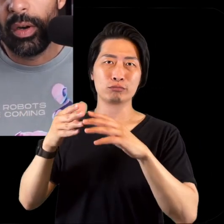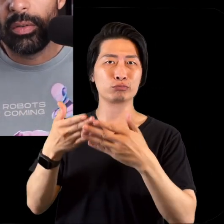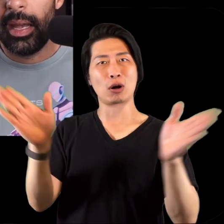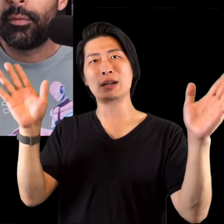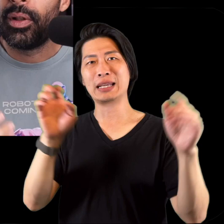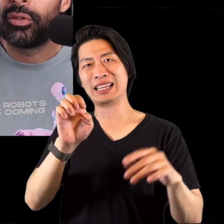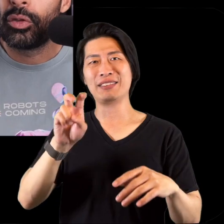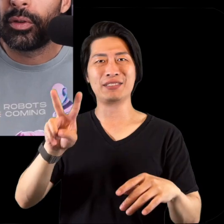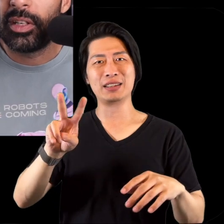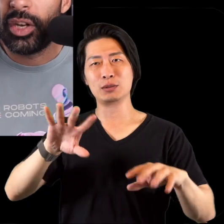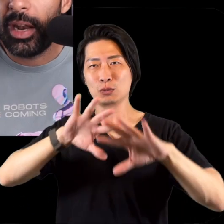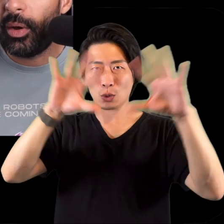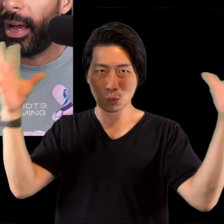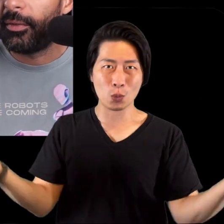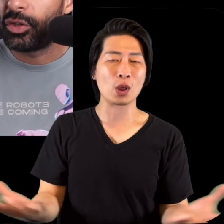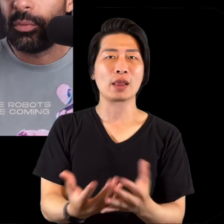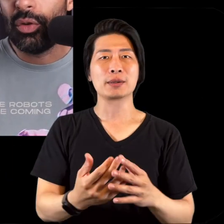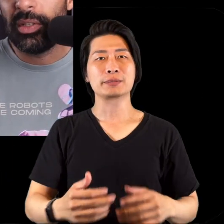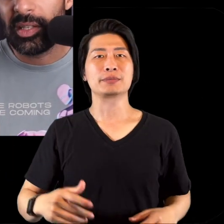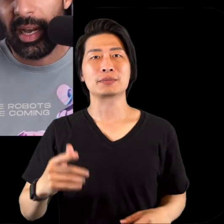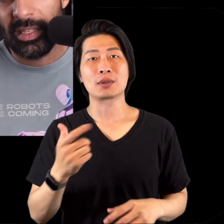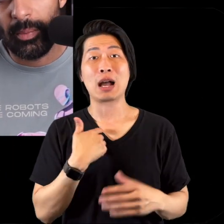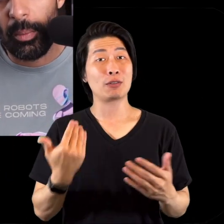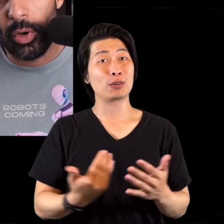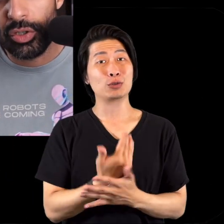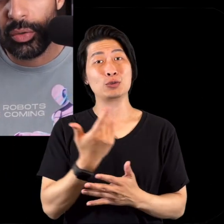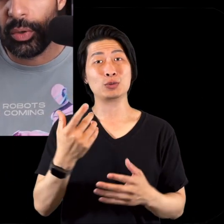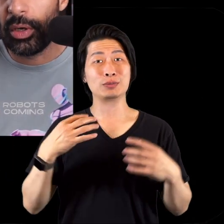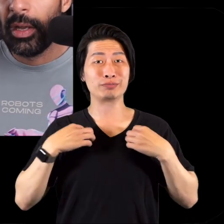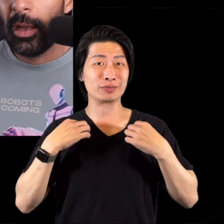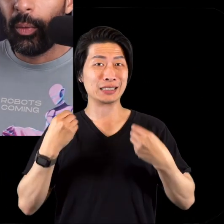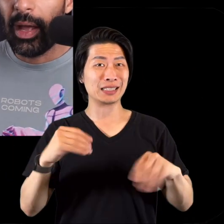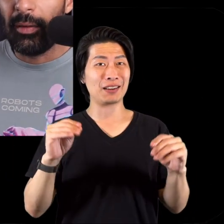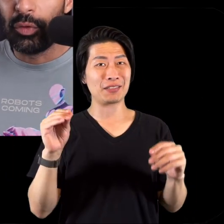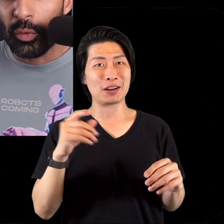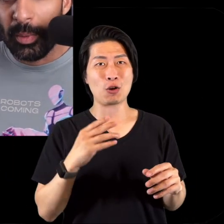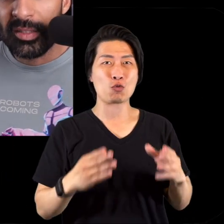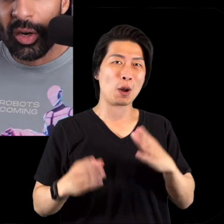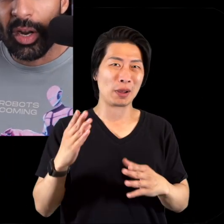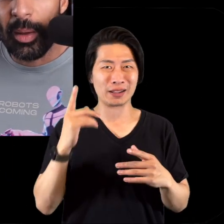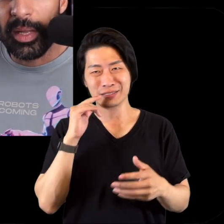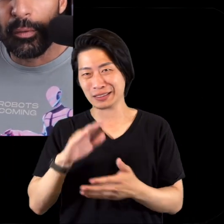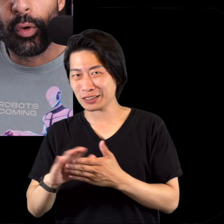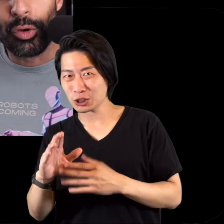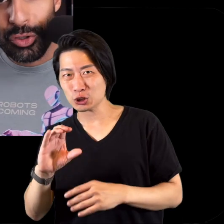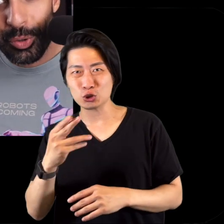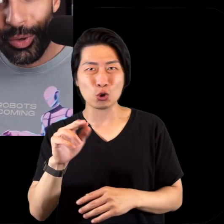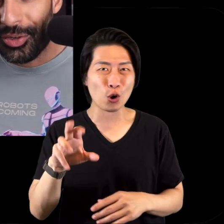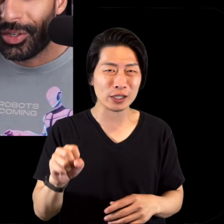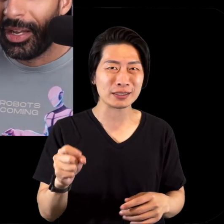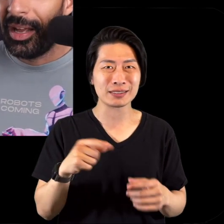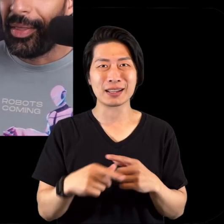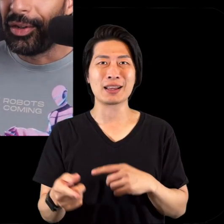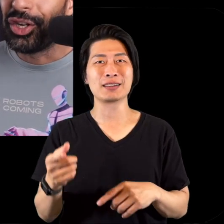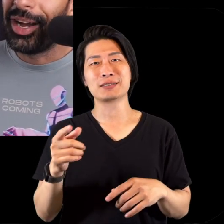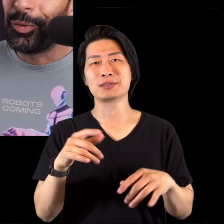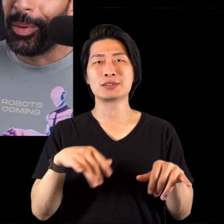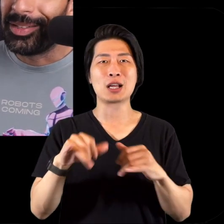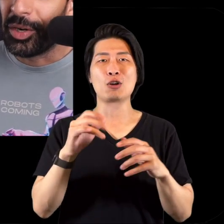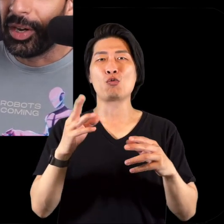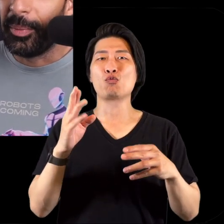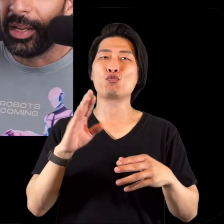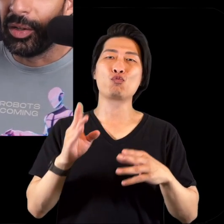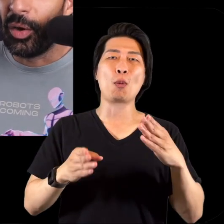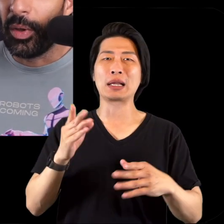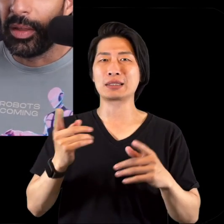EV world. And if you'd like to support the channel, I have some new designs in my merch store. We have the robots are coming for your chores, and the giant